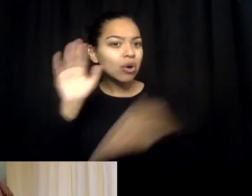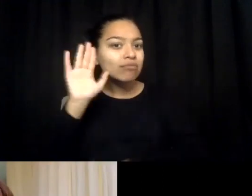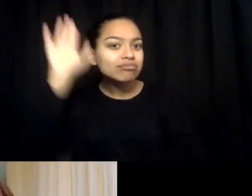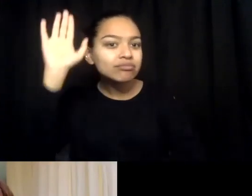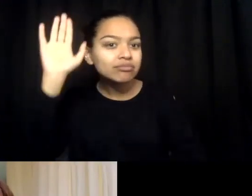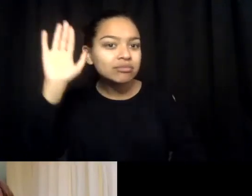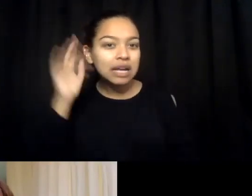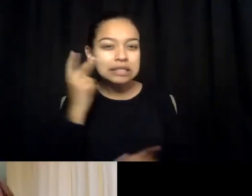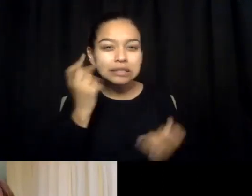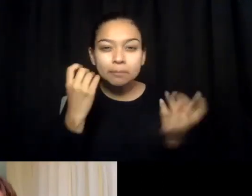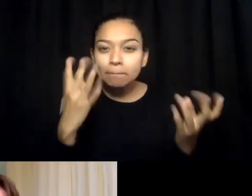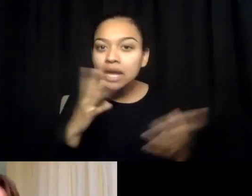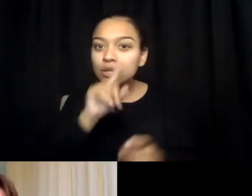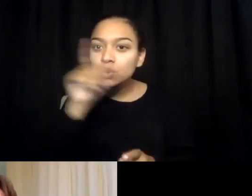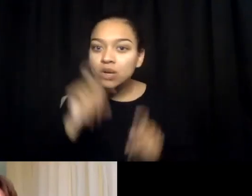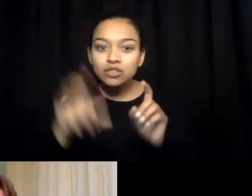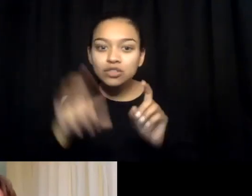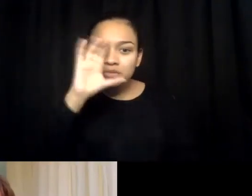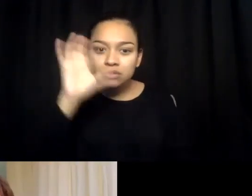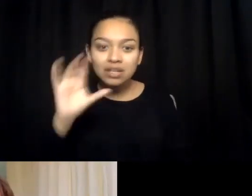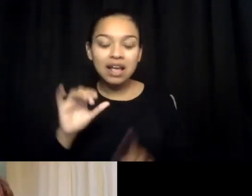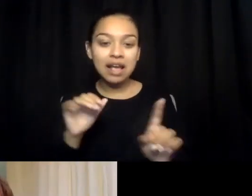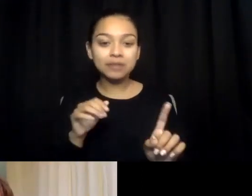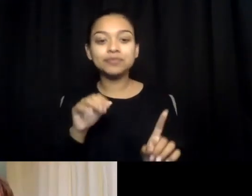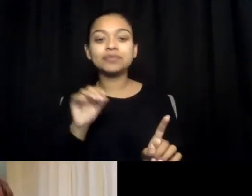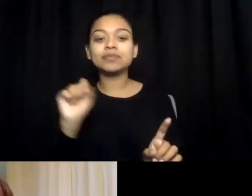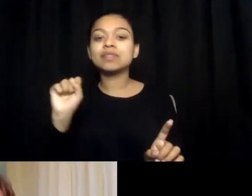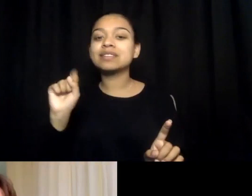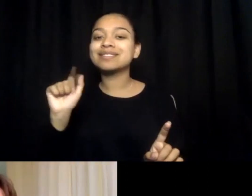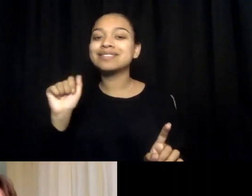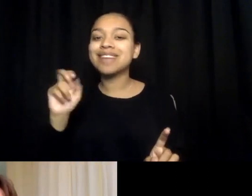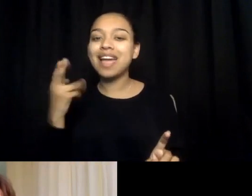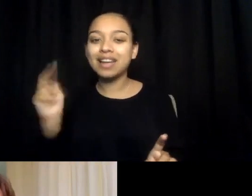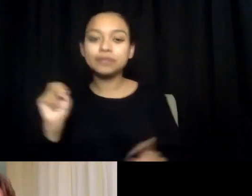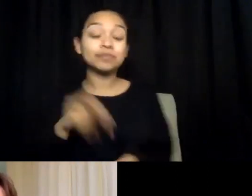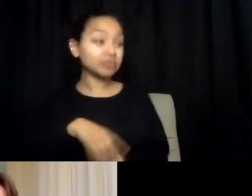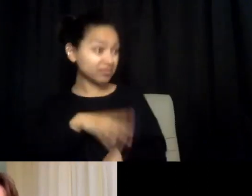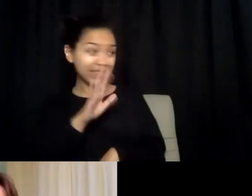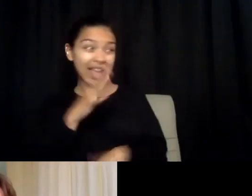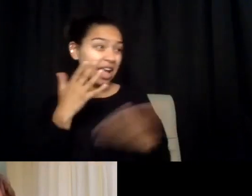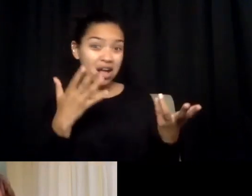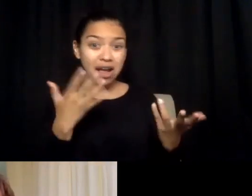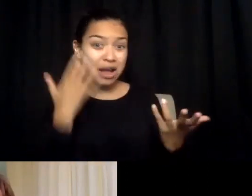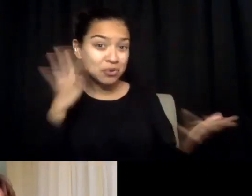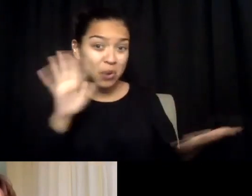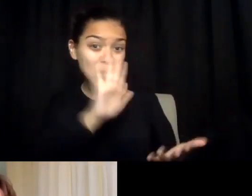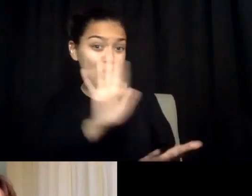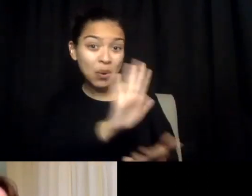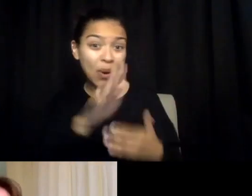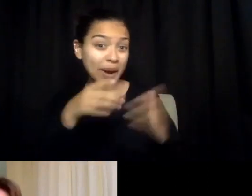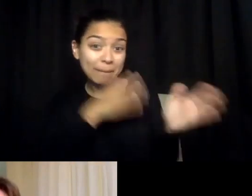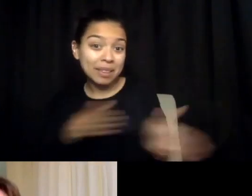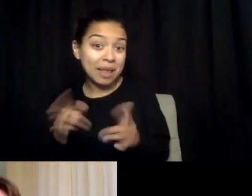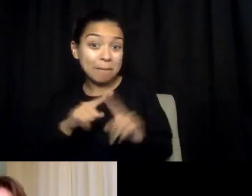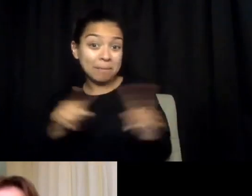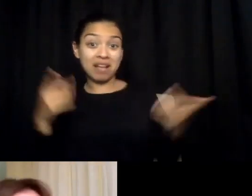here. Okay, I'm trying to find you, Julian. I don't mean to jump you, or I don't know what your format is, whether we talk first and then questions or... Well, you know what? I'm going